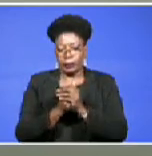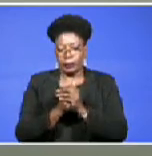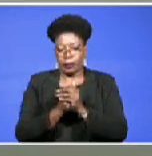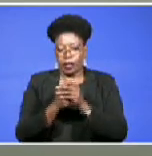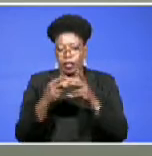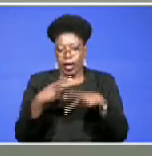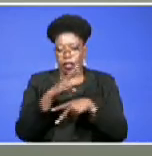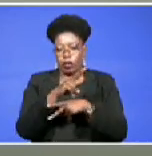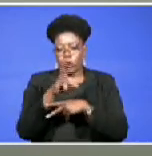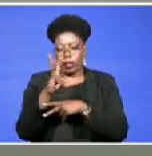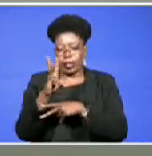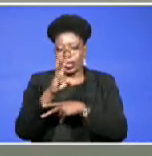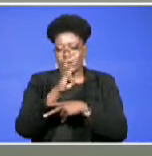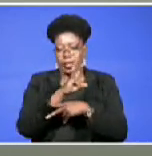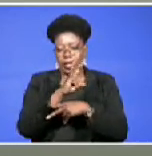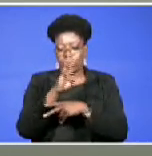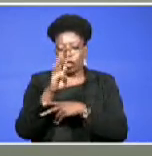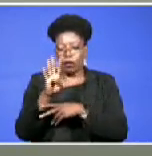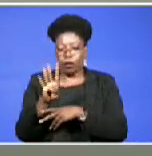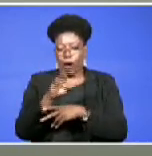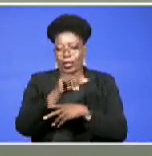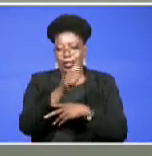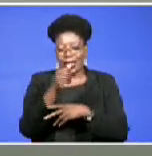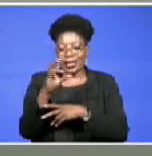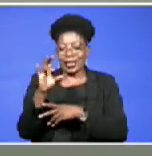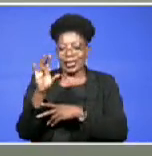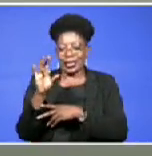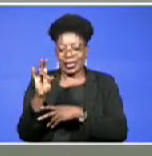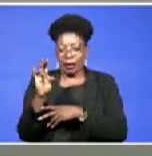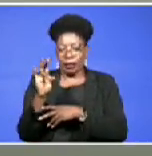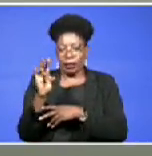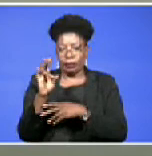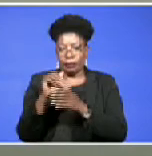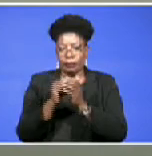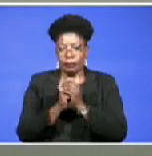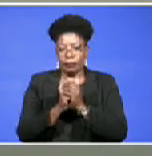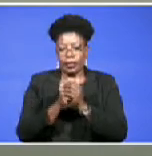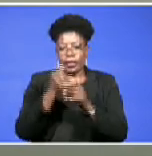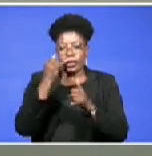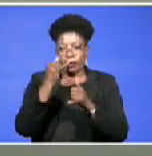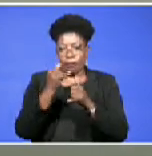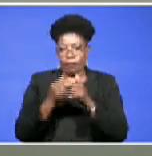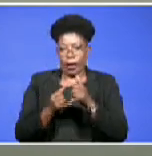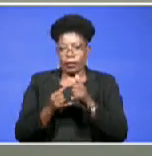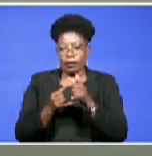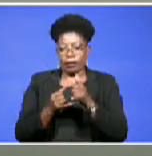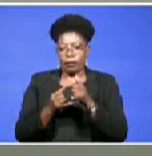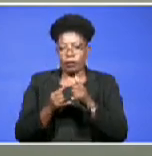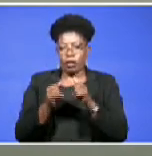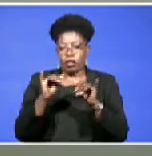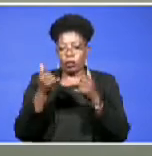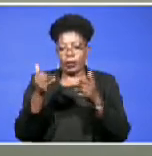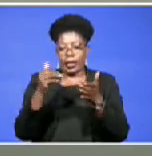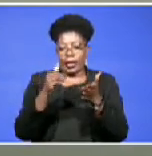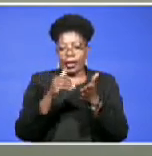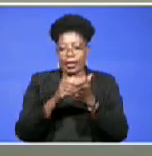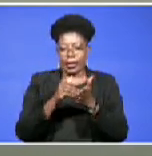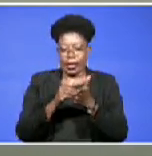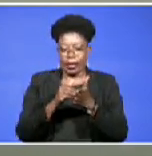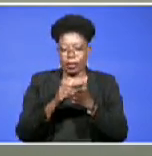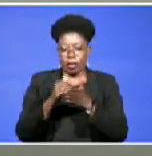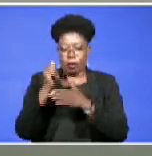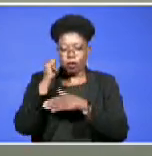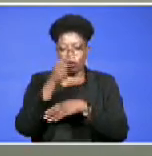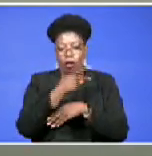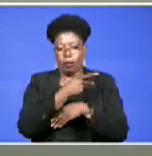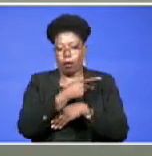2-6, 6-4, and 10-7 over fourth-seeded Alarcón. In the final, Elena faced off with third-seeded Popovic, where